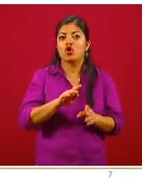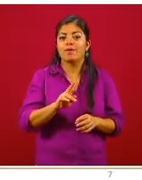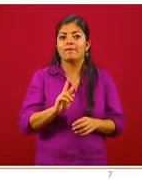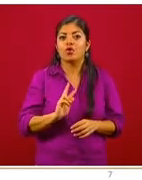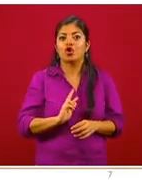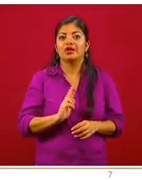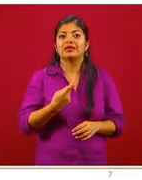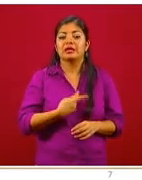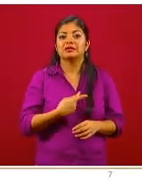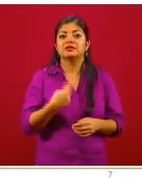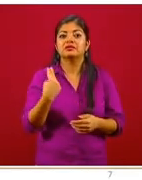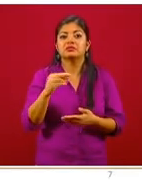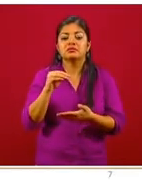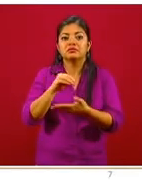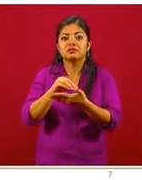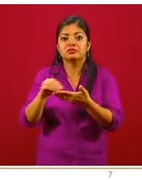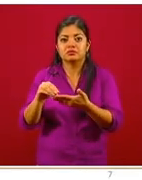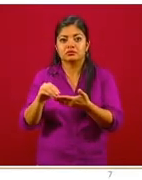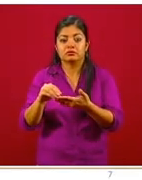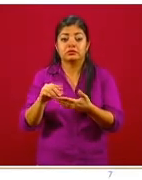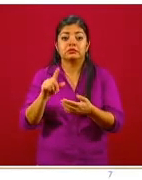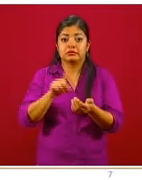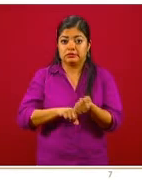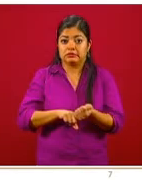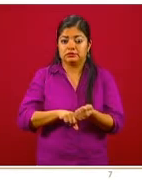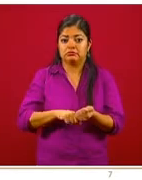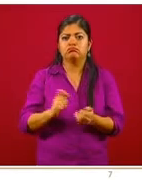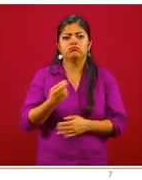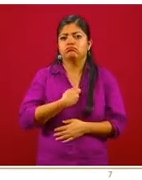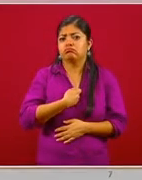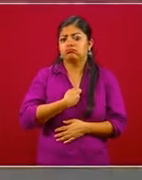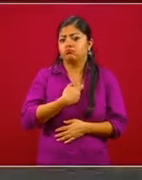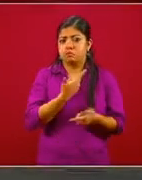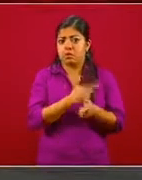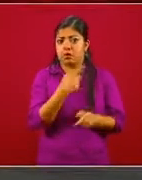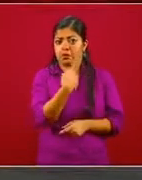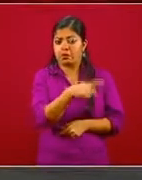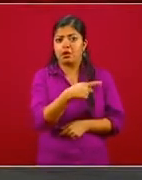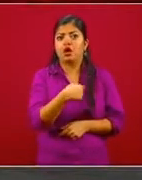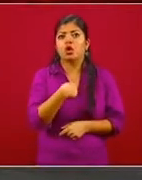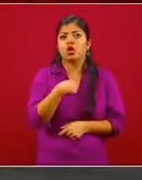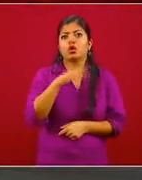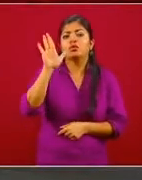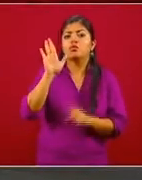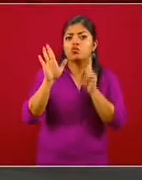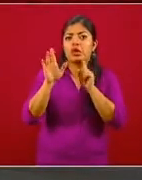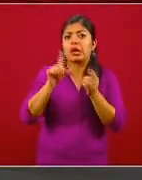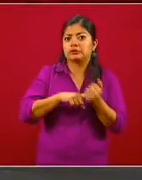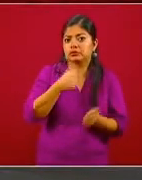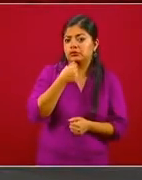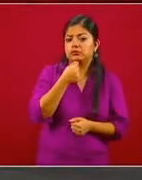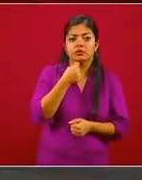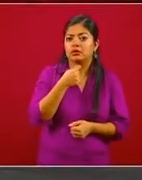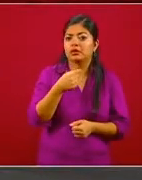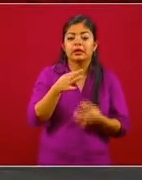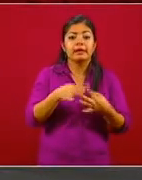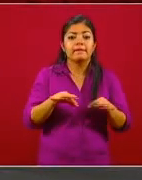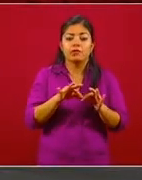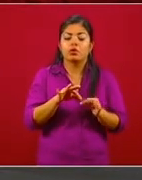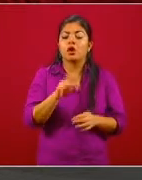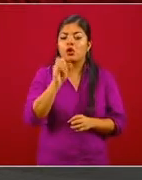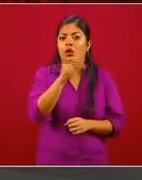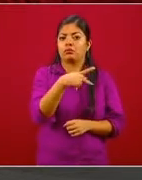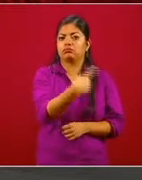sexual orientation? How can we provide this? So one is to use the name that trans people